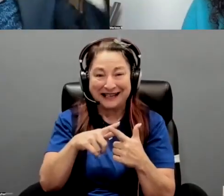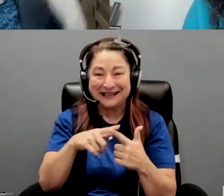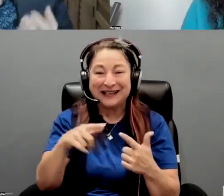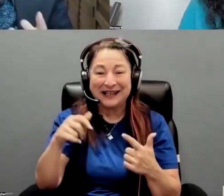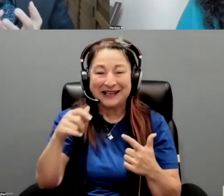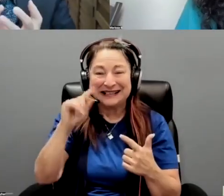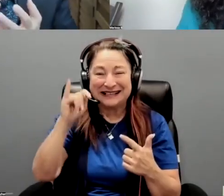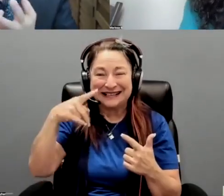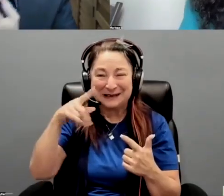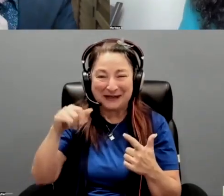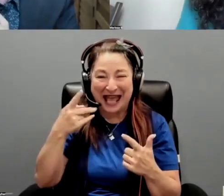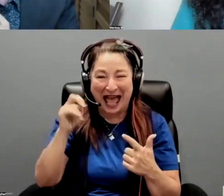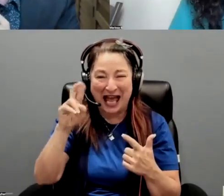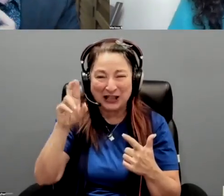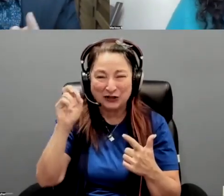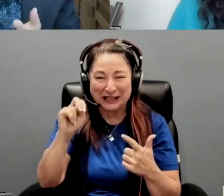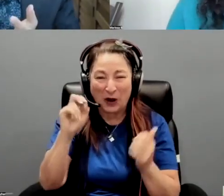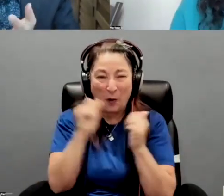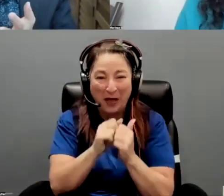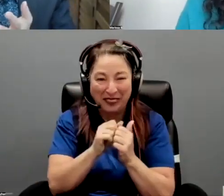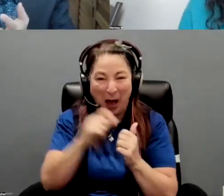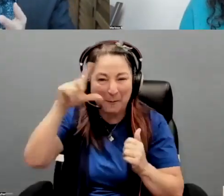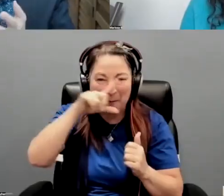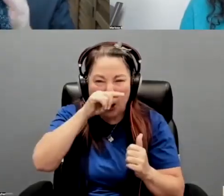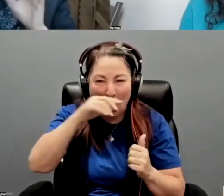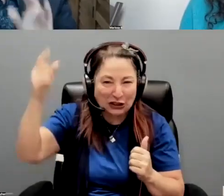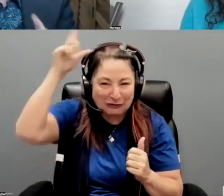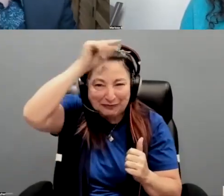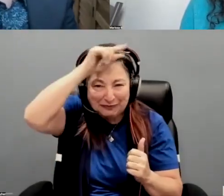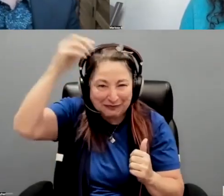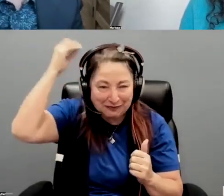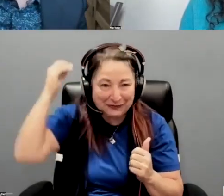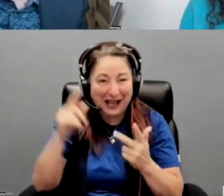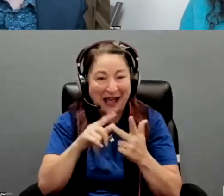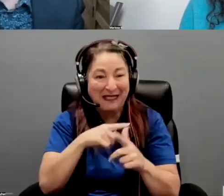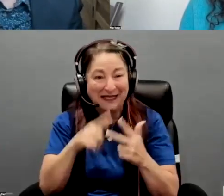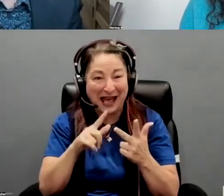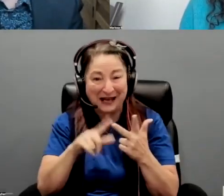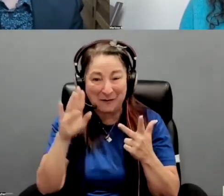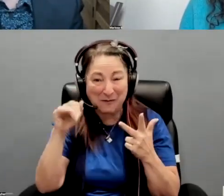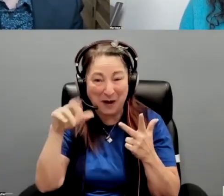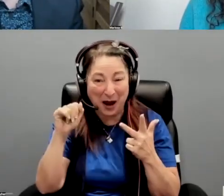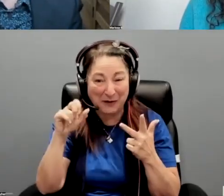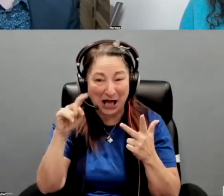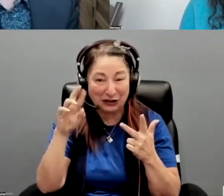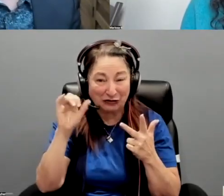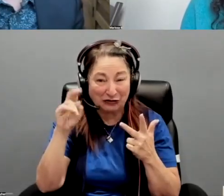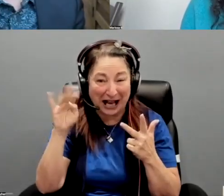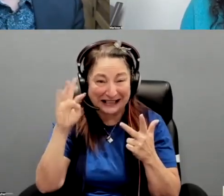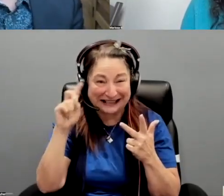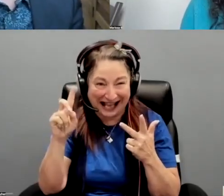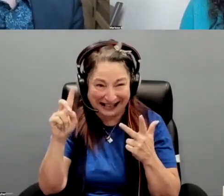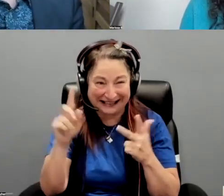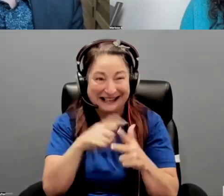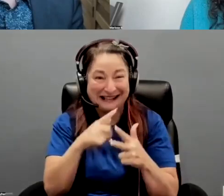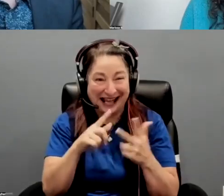birds in her hair, and I have a Barbara Streisand one, and a couple more. But anyway, I said I have to get this. It's so